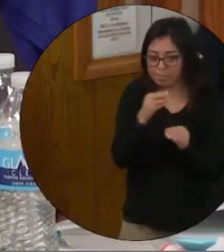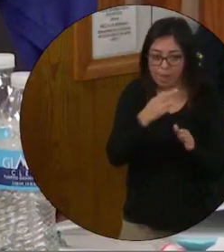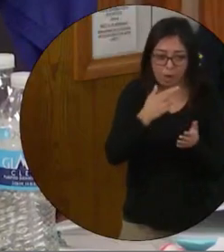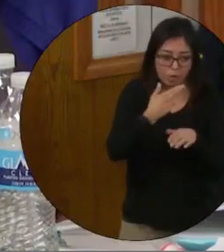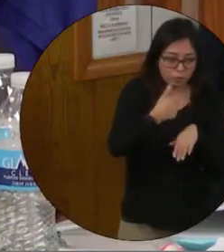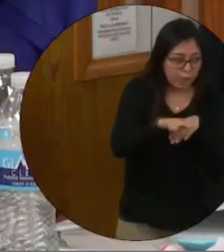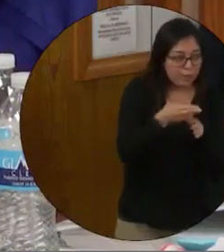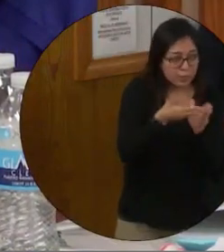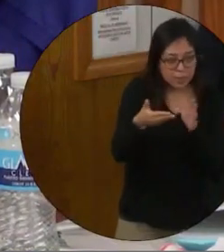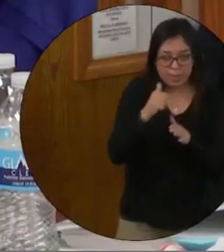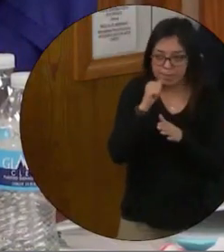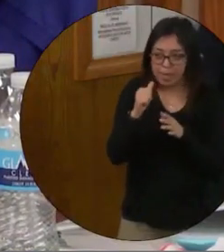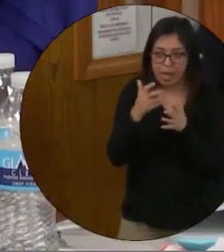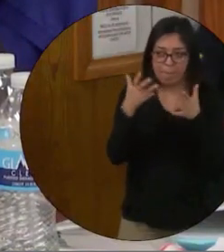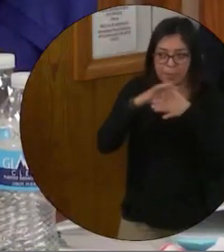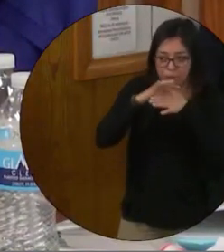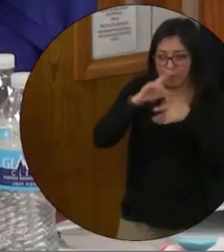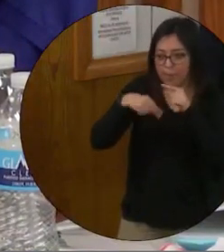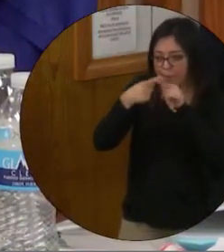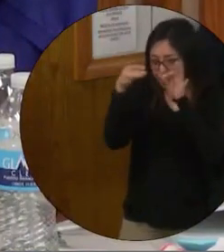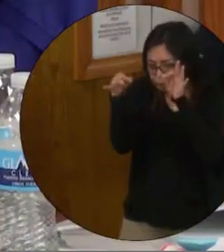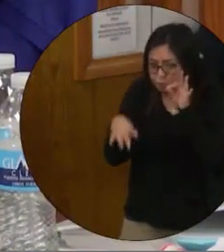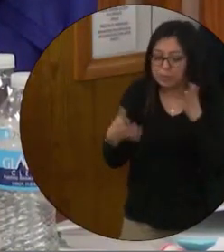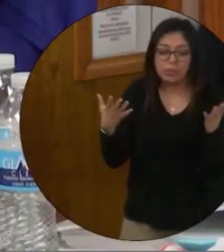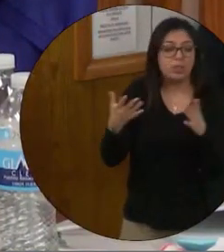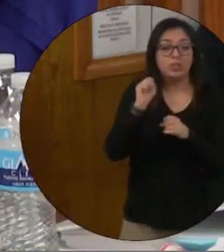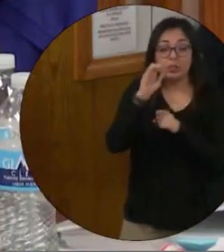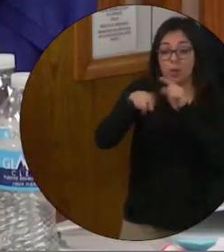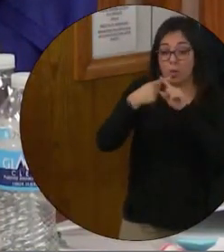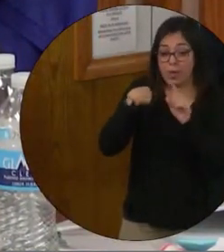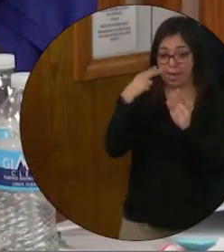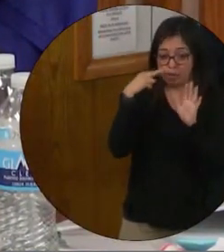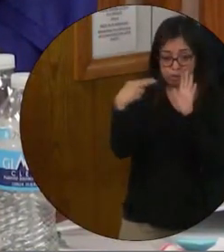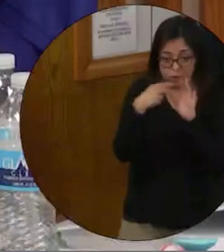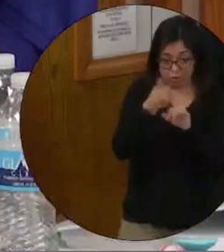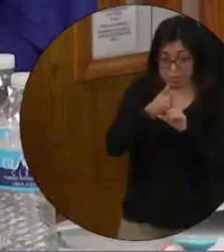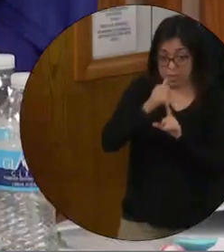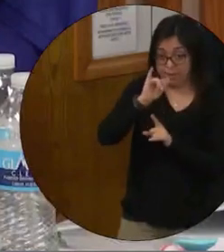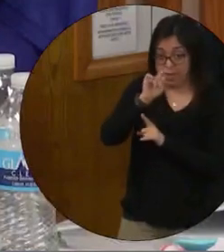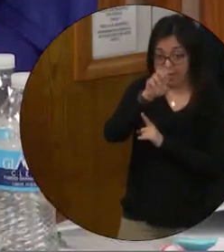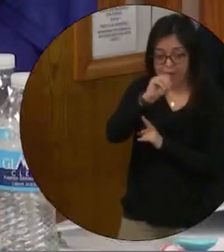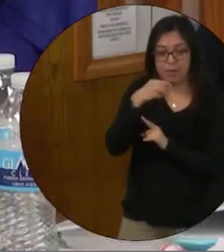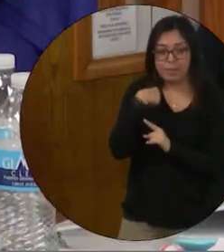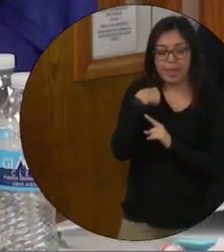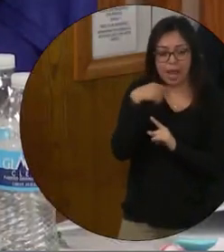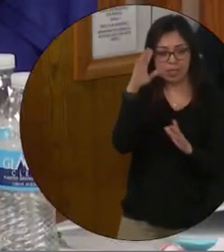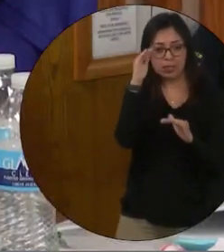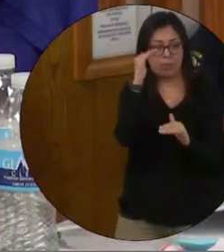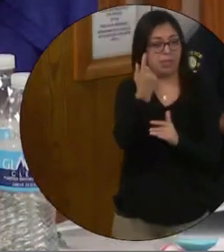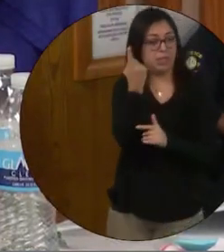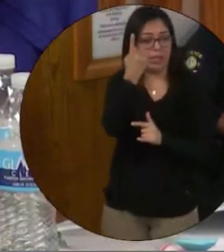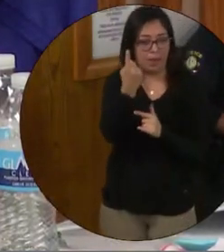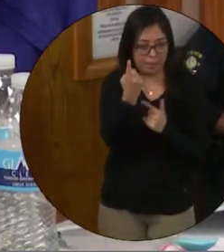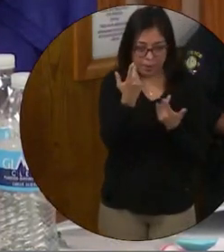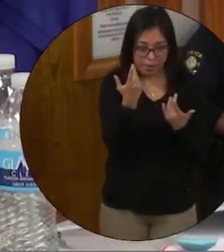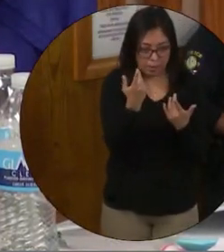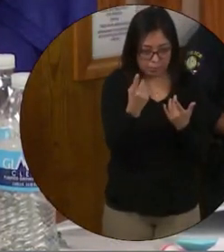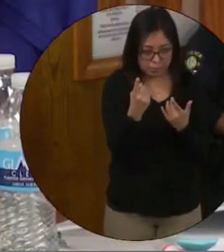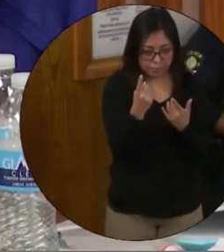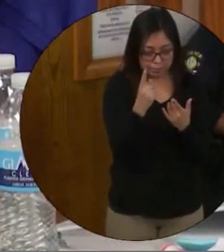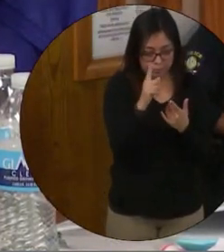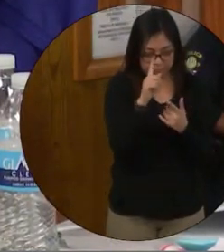and not very much context in the description. So when I saw the item, I expected something to come to